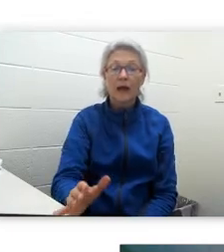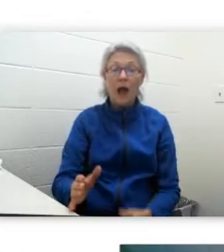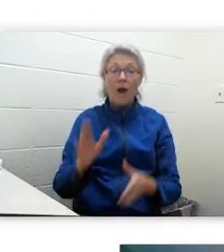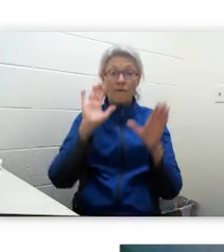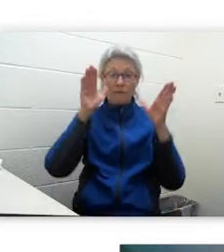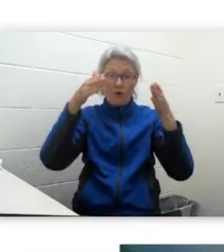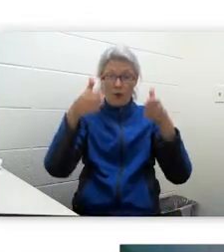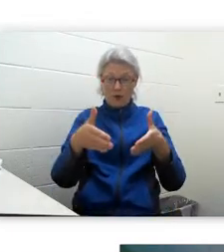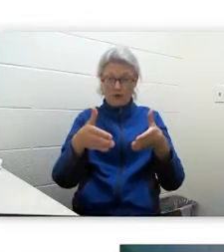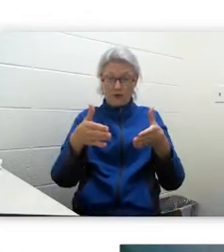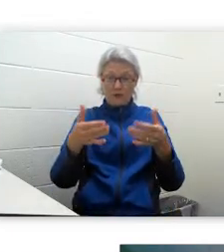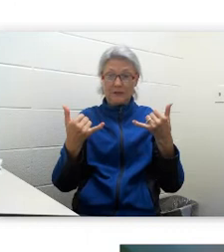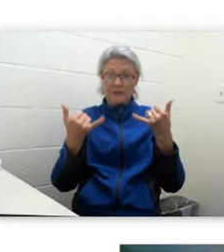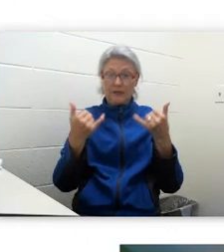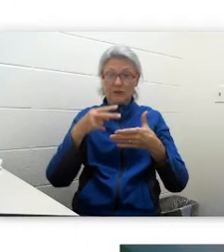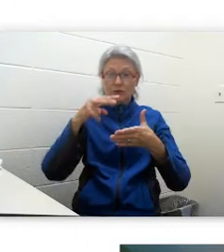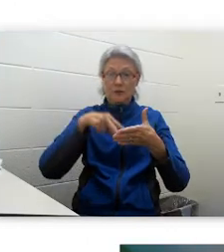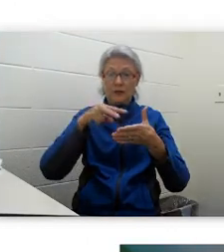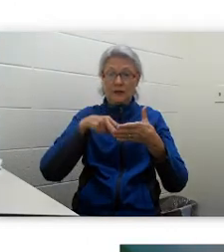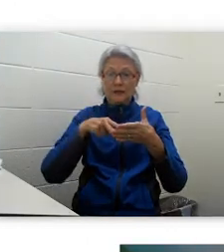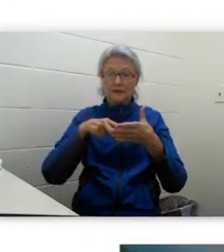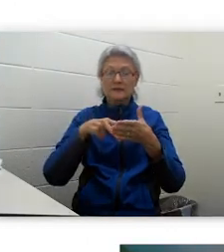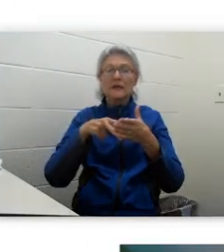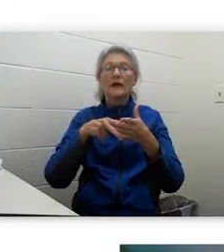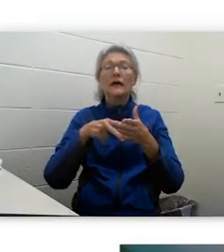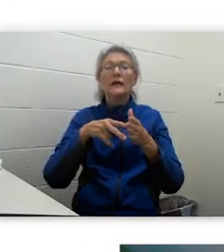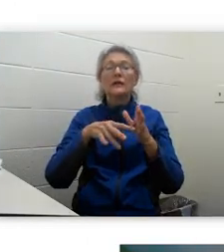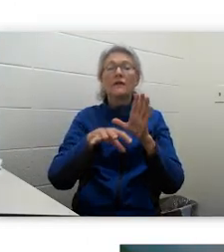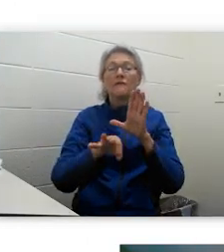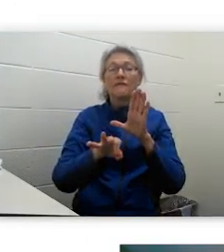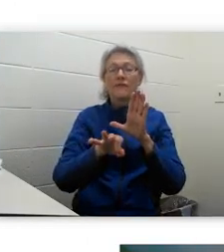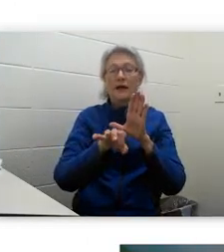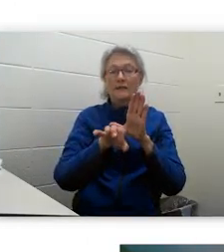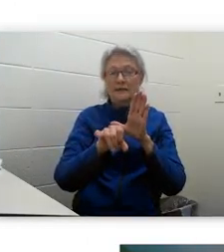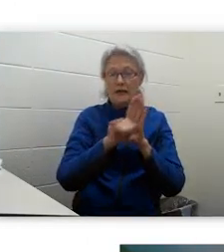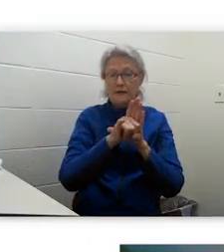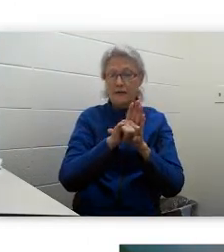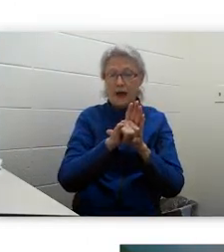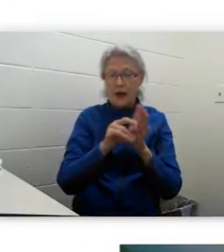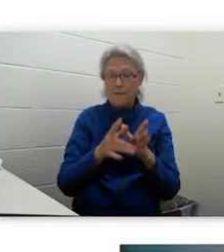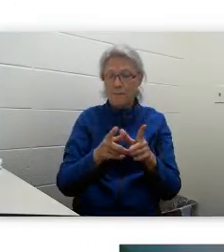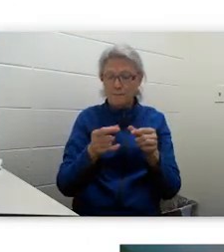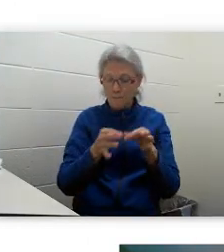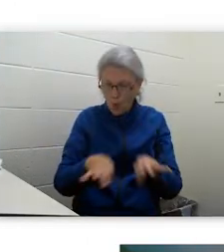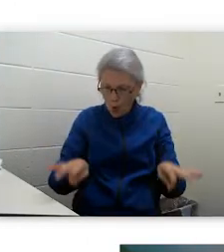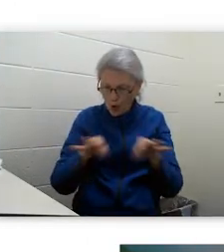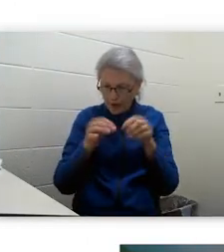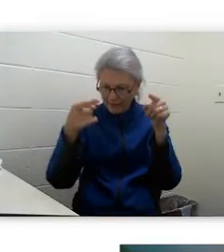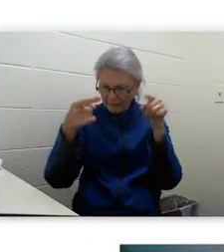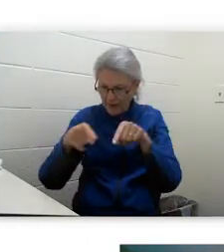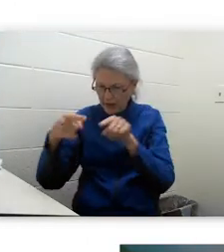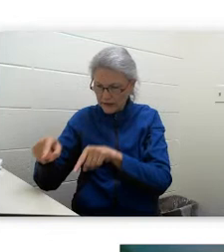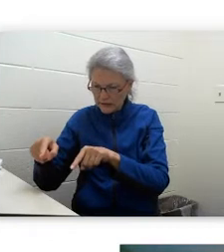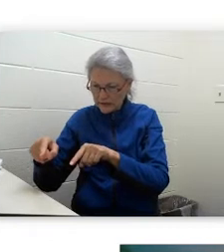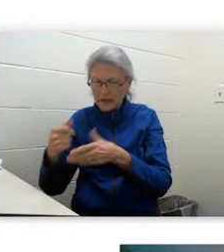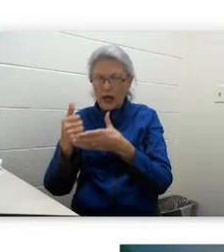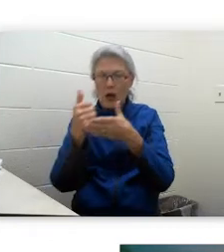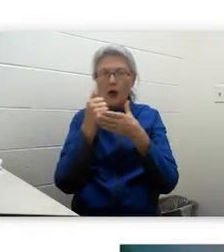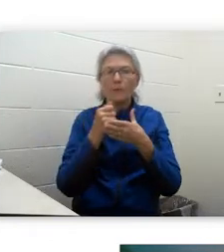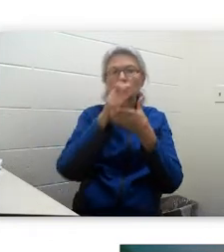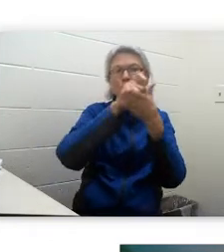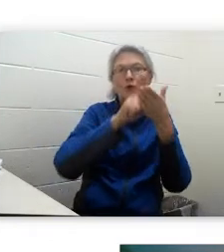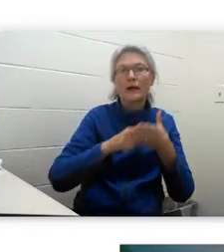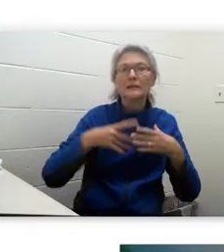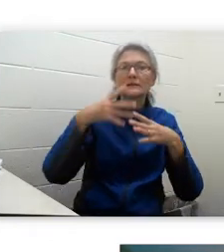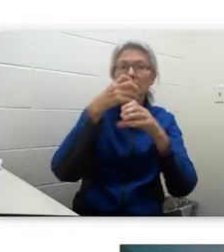Our focus for today's reading is to identify key events to help us create a summary at the end. We will continue to